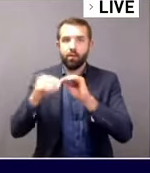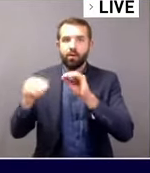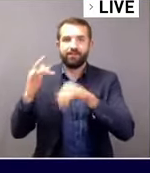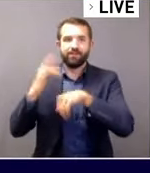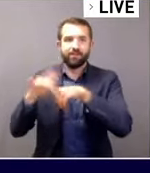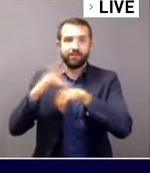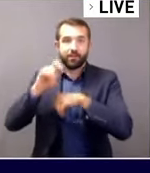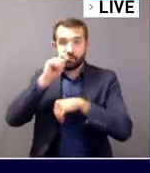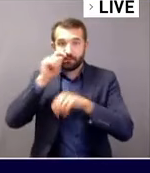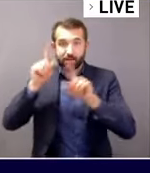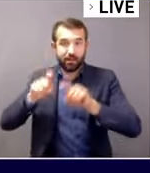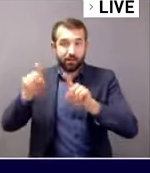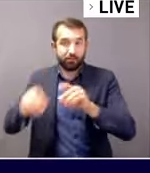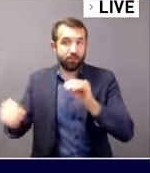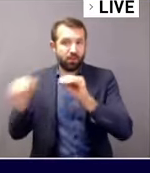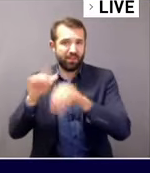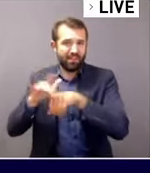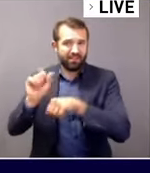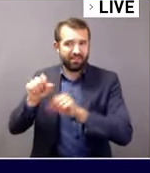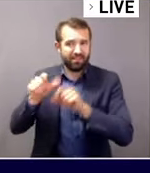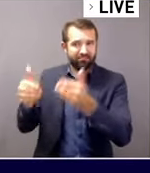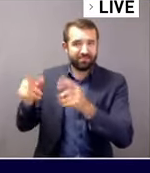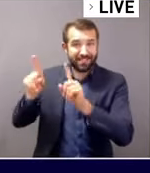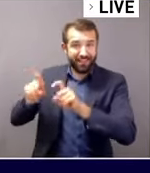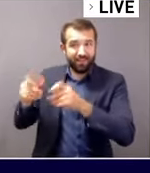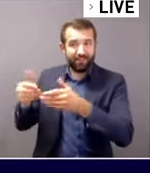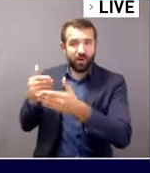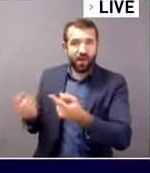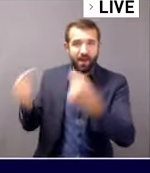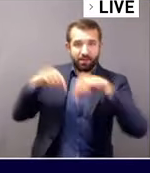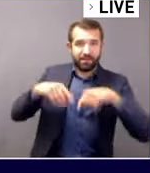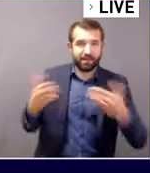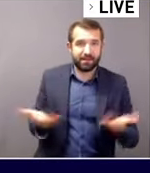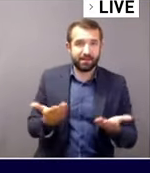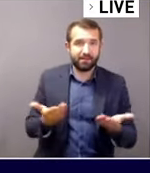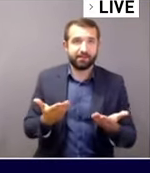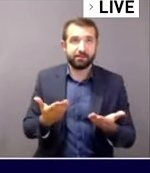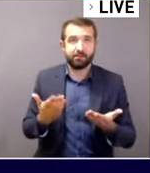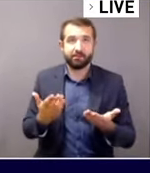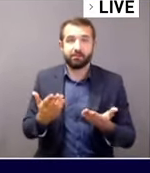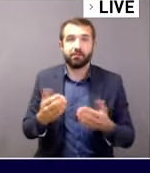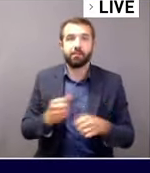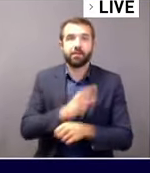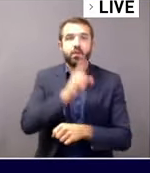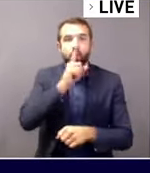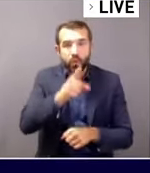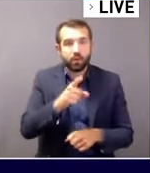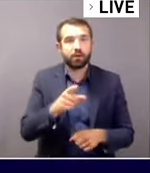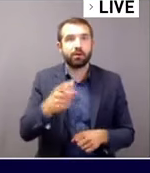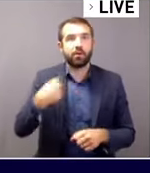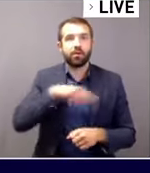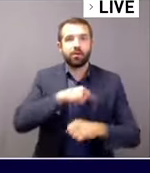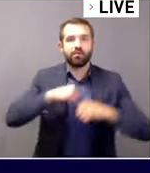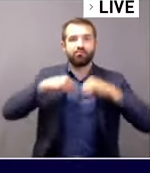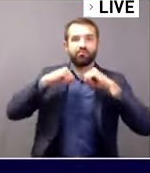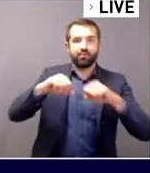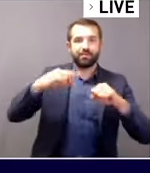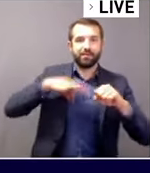before they come. So there's not a barrier, but we also want to make sure we're simultaneously keeping Maine people safe.